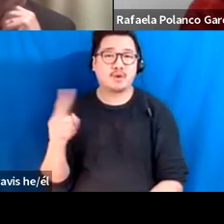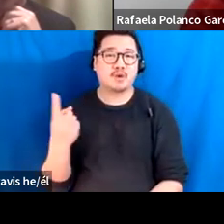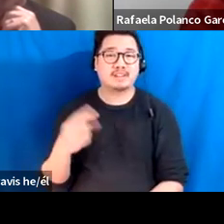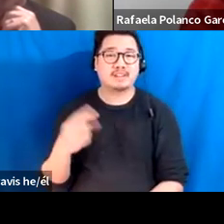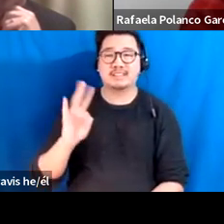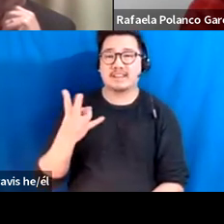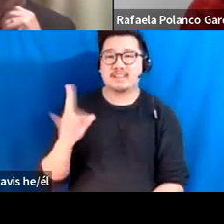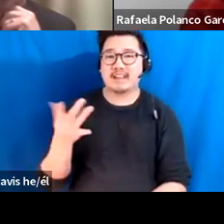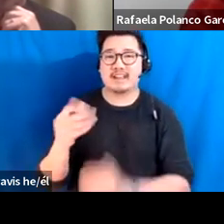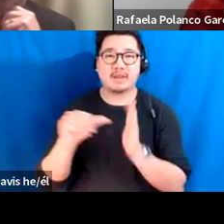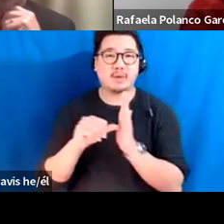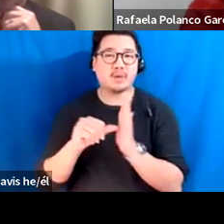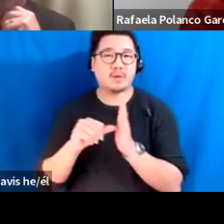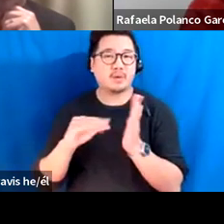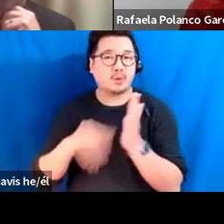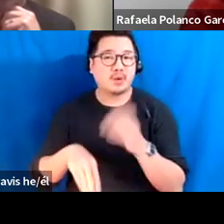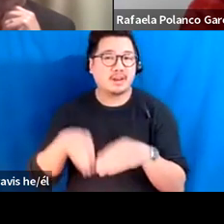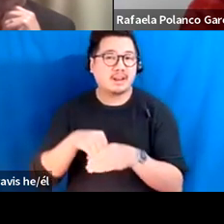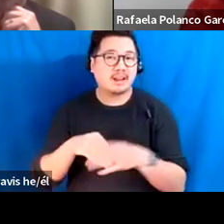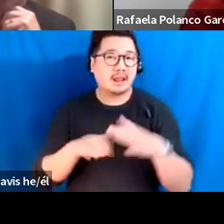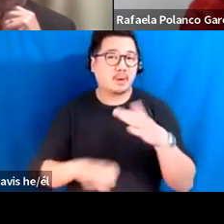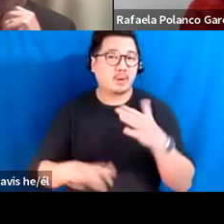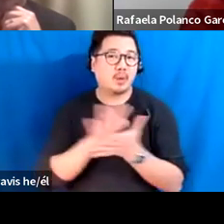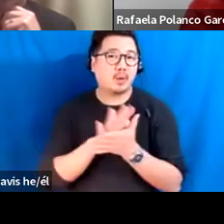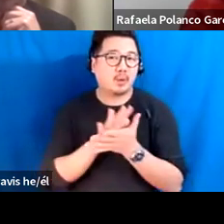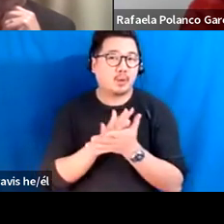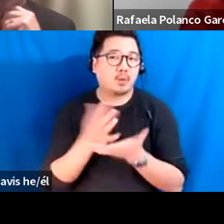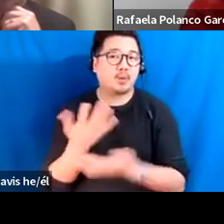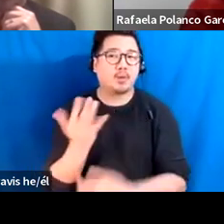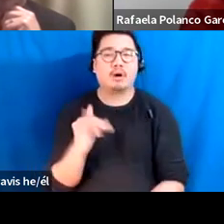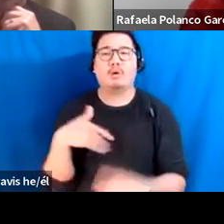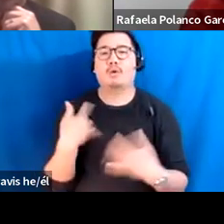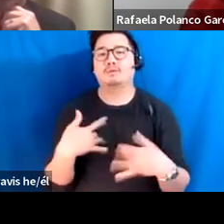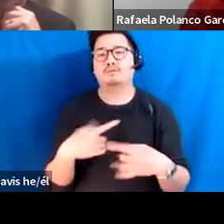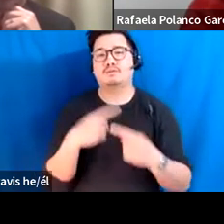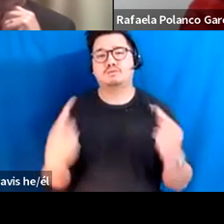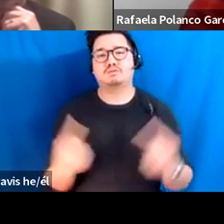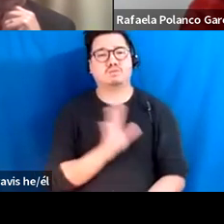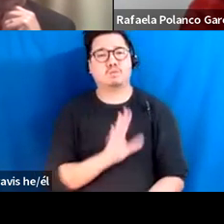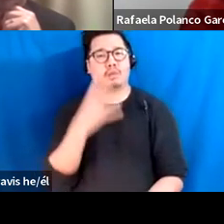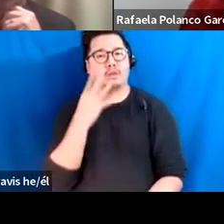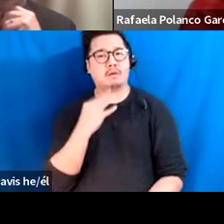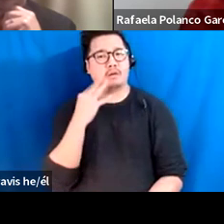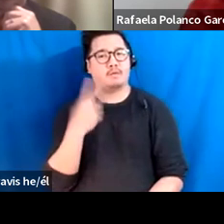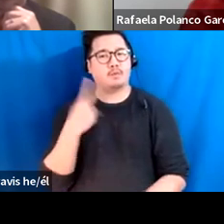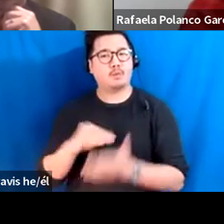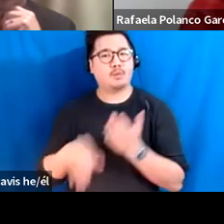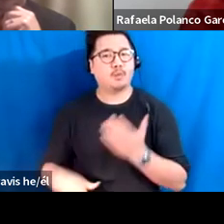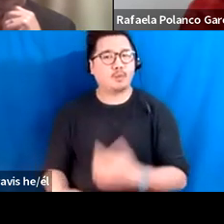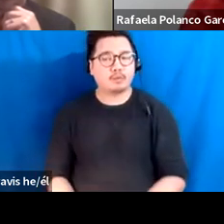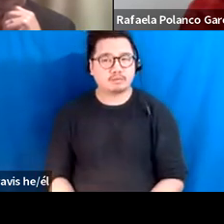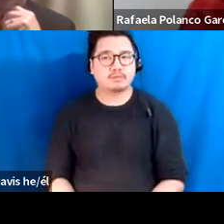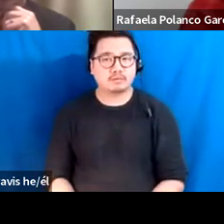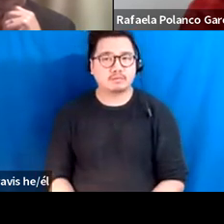in elementary schools really hurts the overall experience for the students even